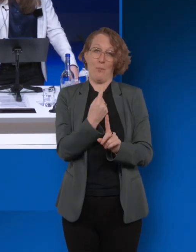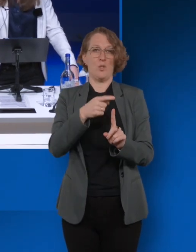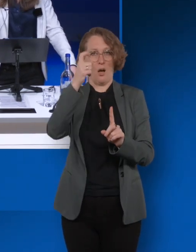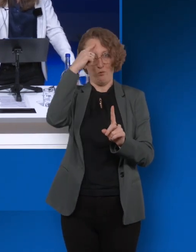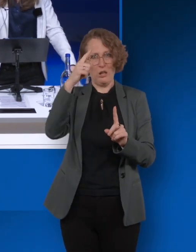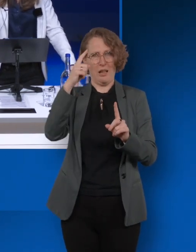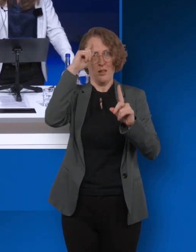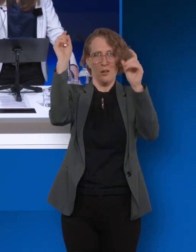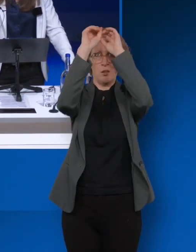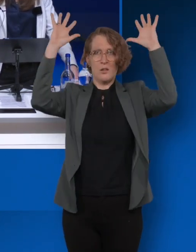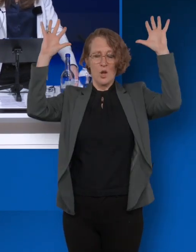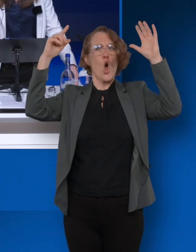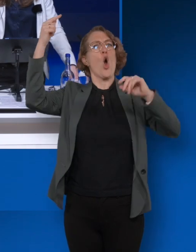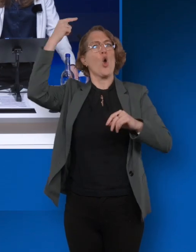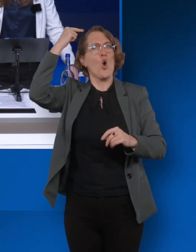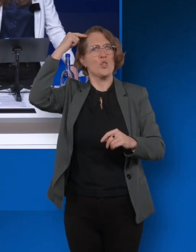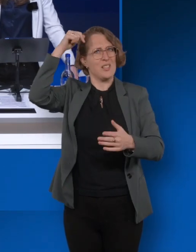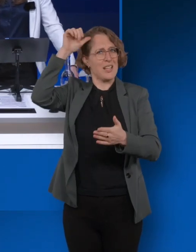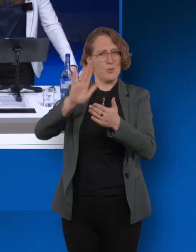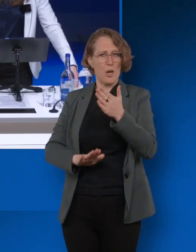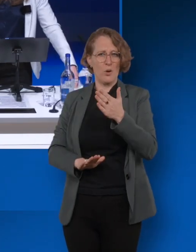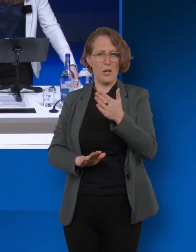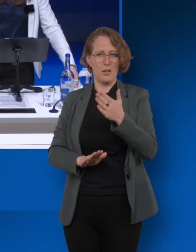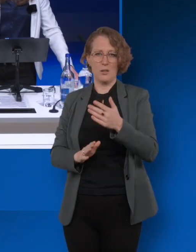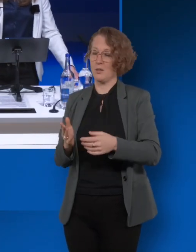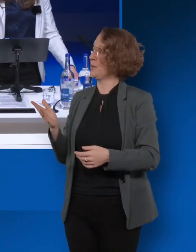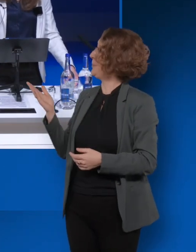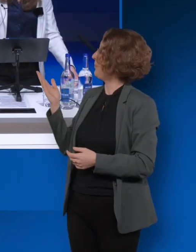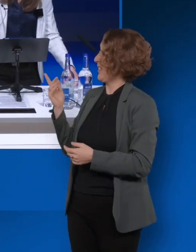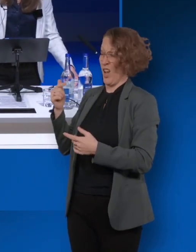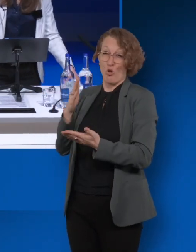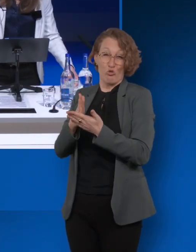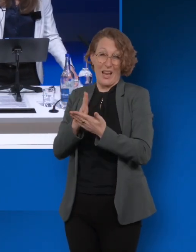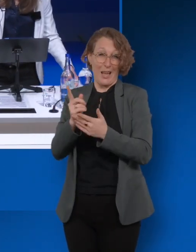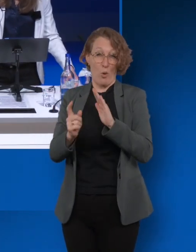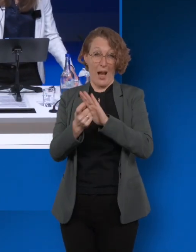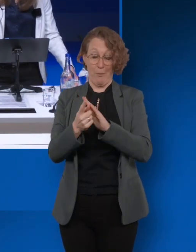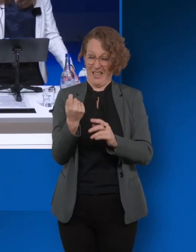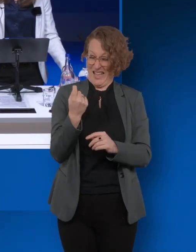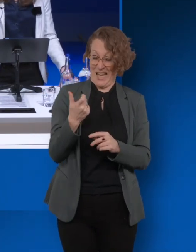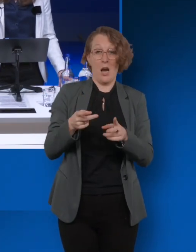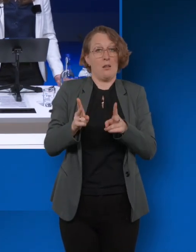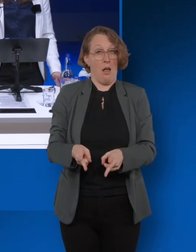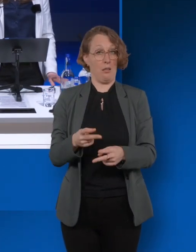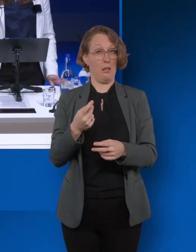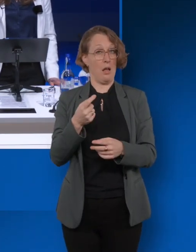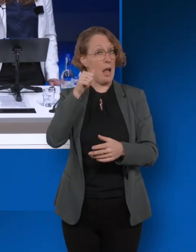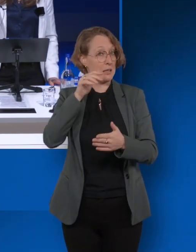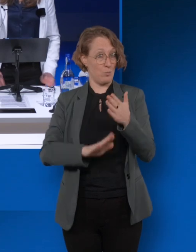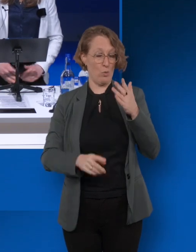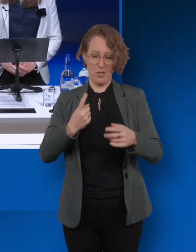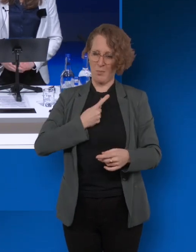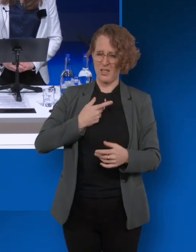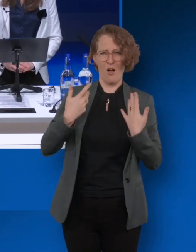recounted an extremely vivid conscious experience. He said, "Mine was in some ways a perfect storm of near-death experiences. As a